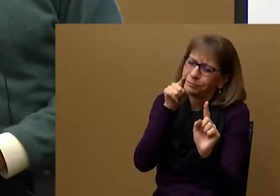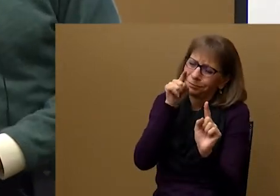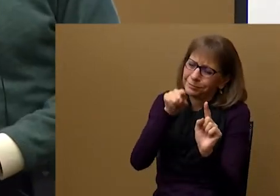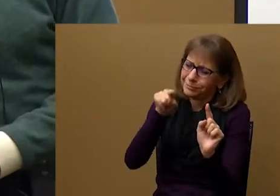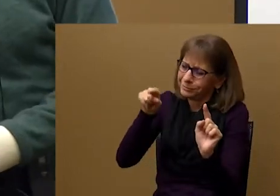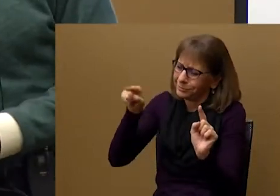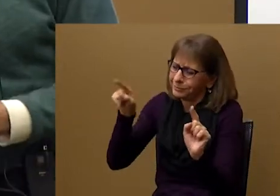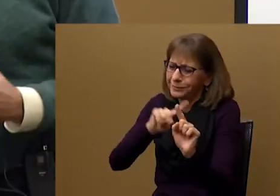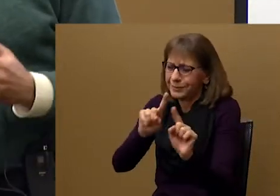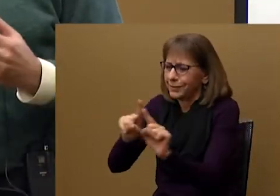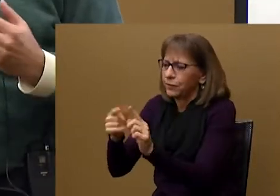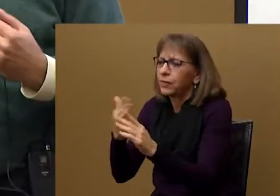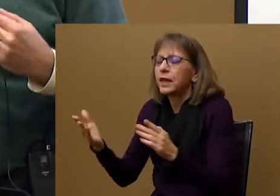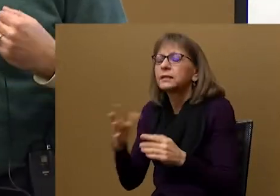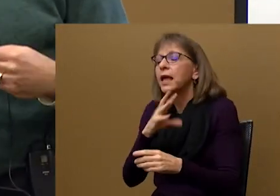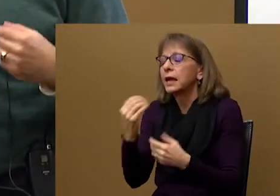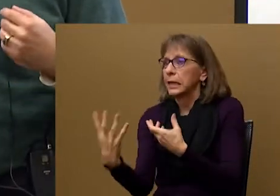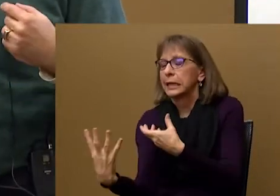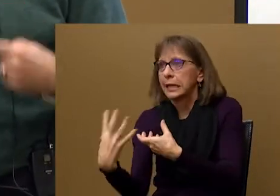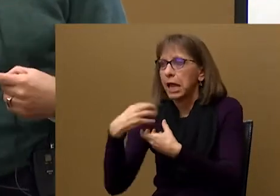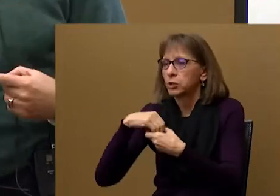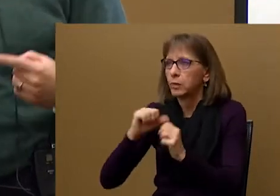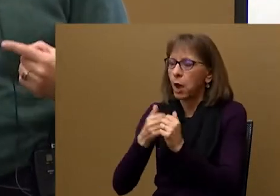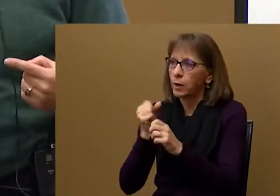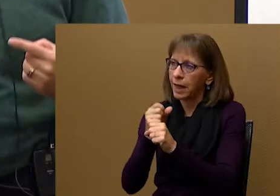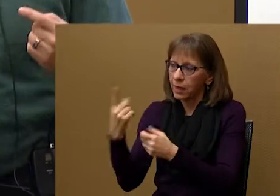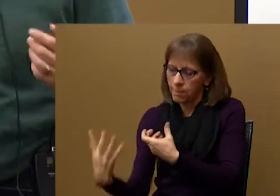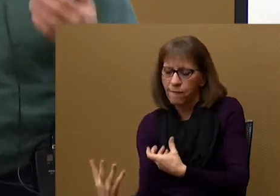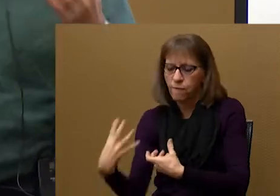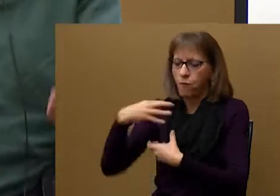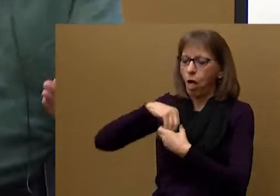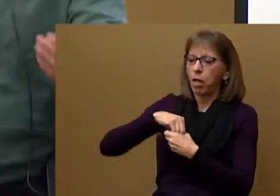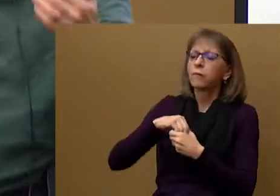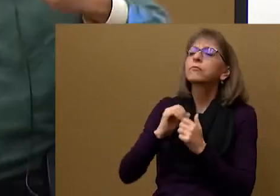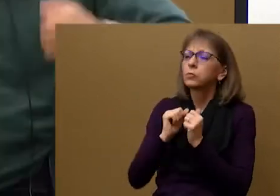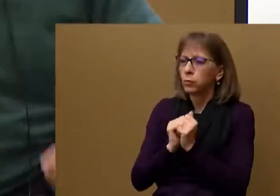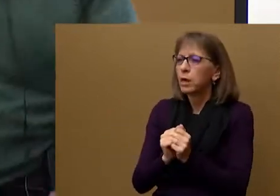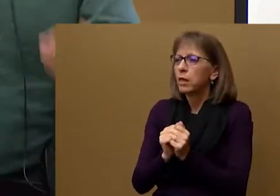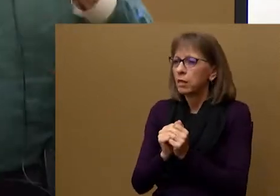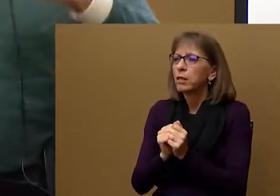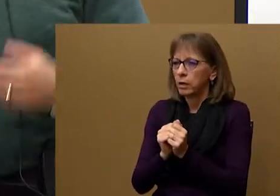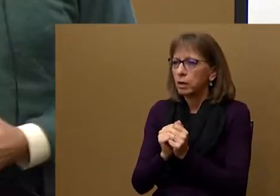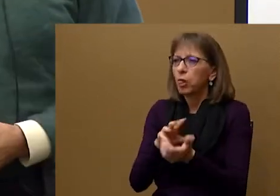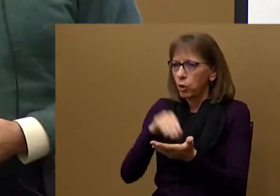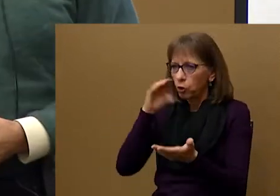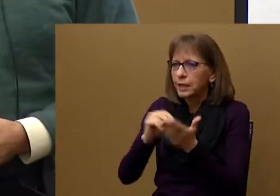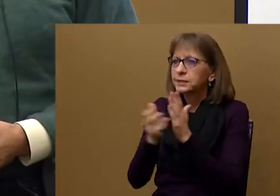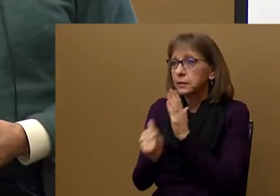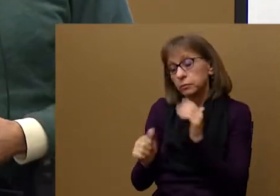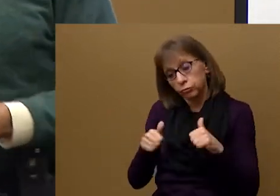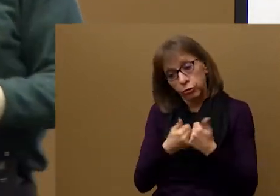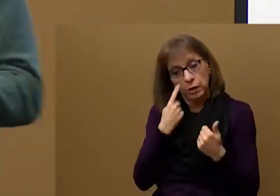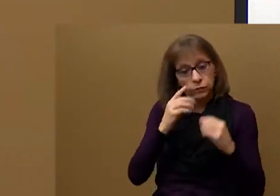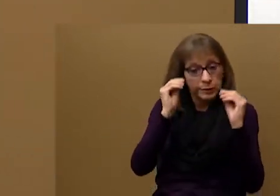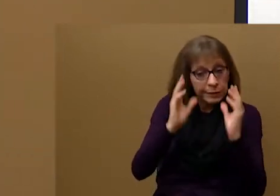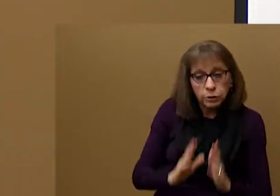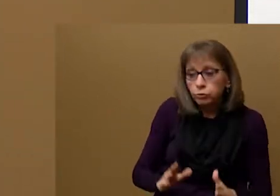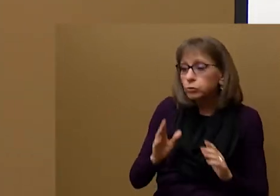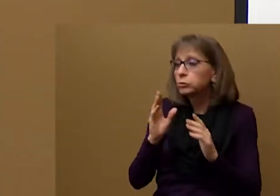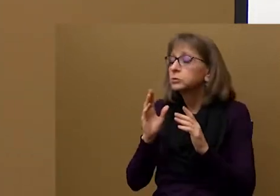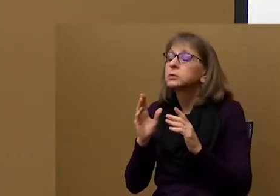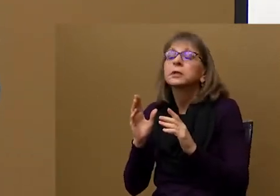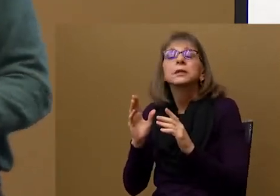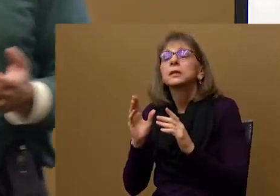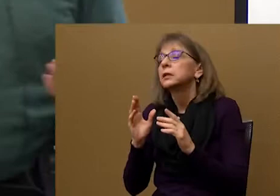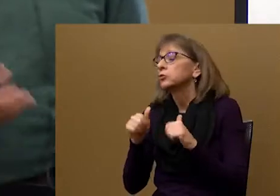of skills. And the issue of engagement, too. How do we get them involved in learning skills? That's a challenge for